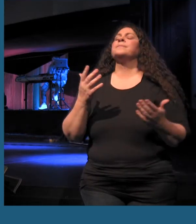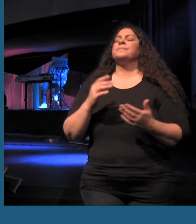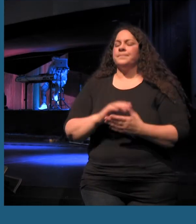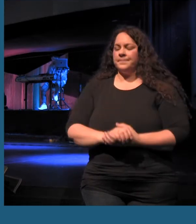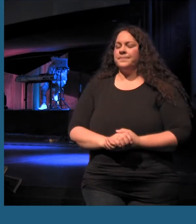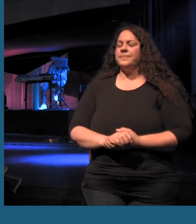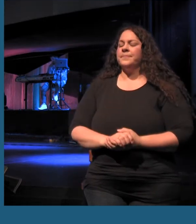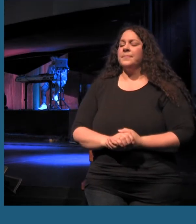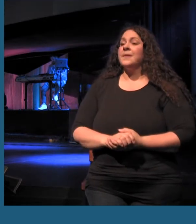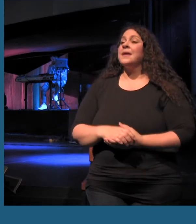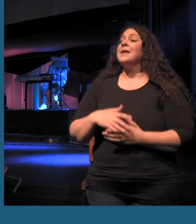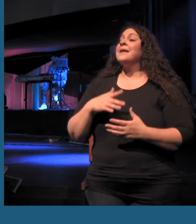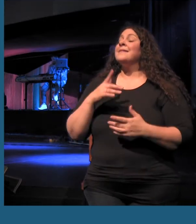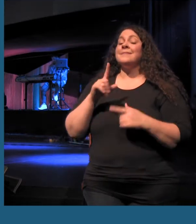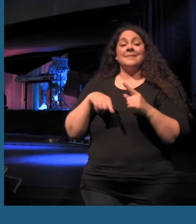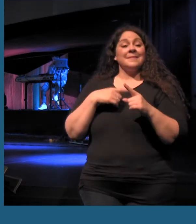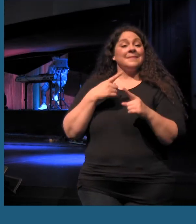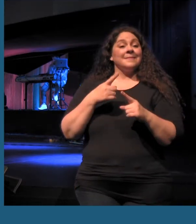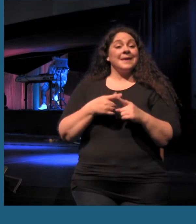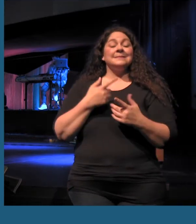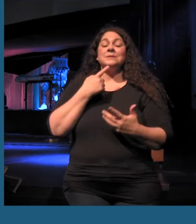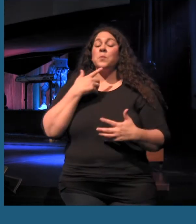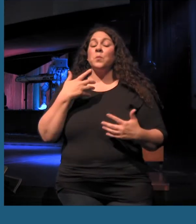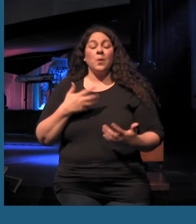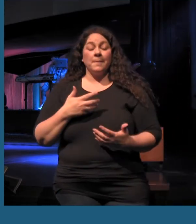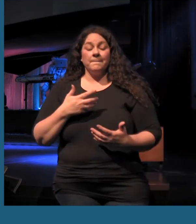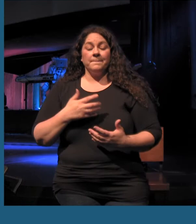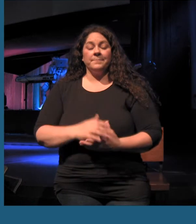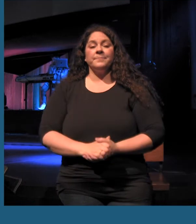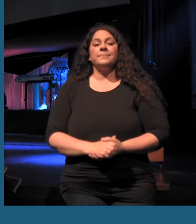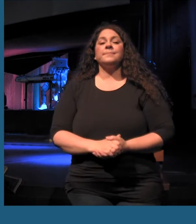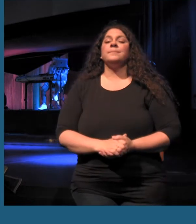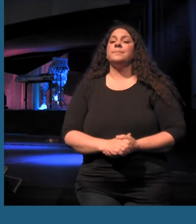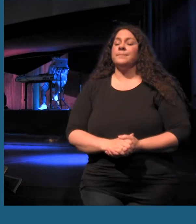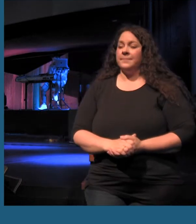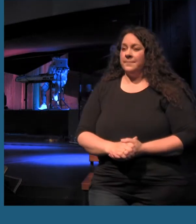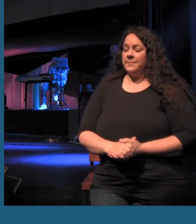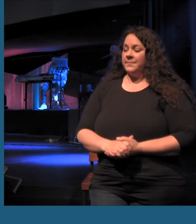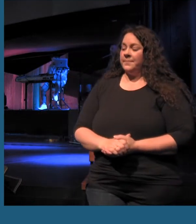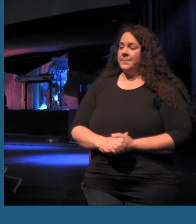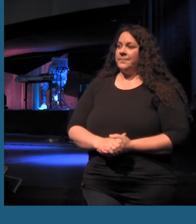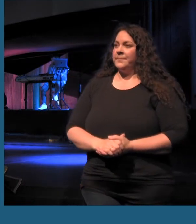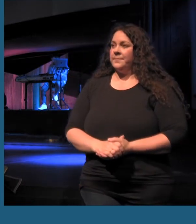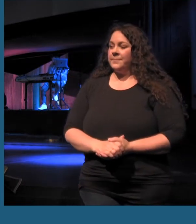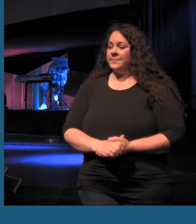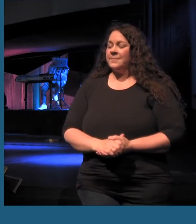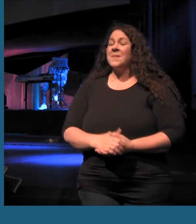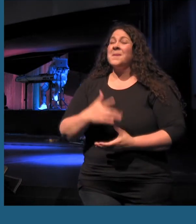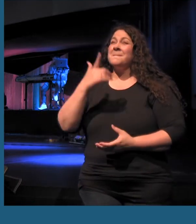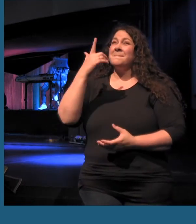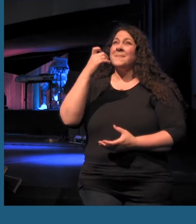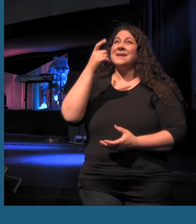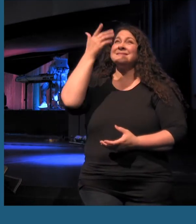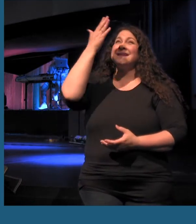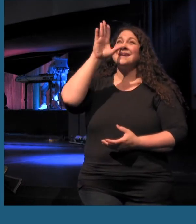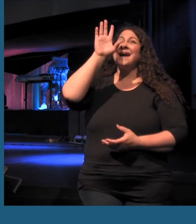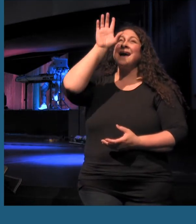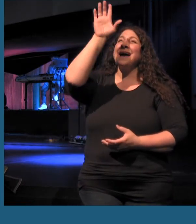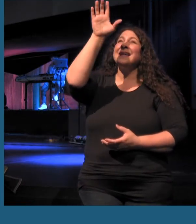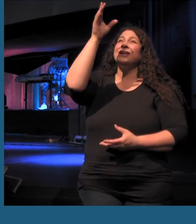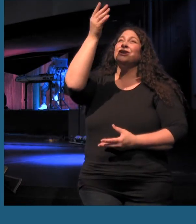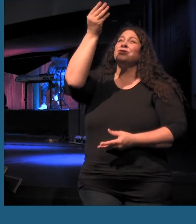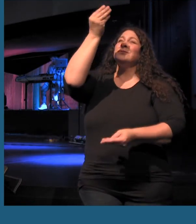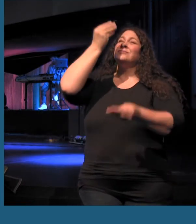Nehemiah wraps this whole section off by saying this, because the gracious hand of my God was on me,